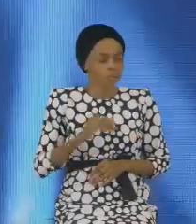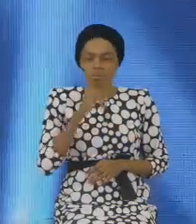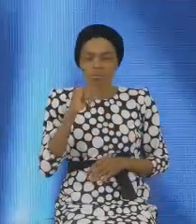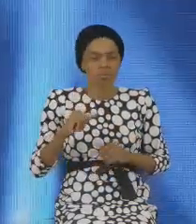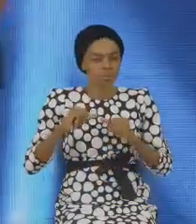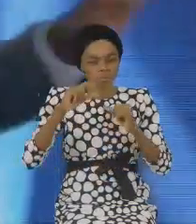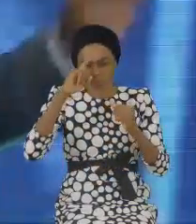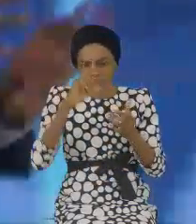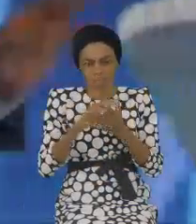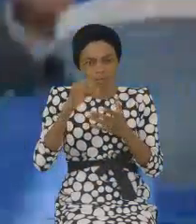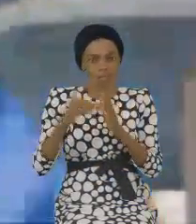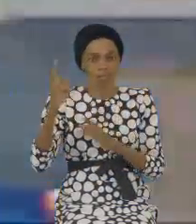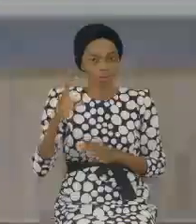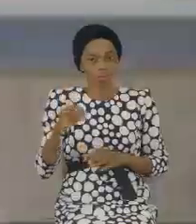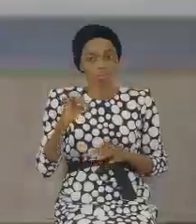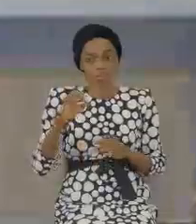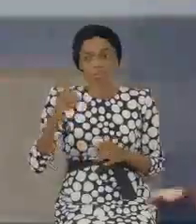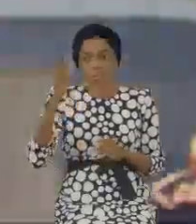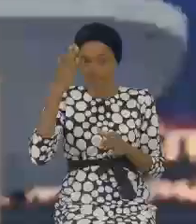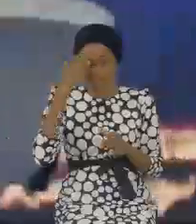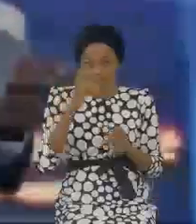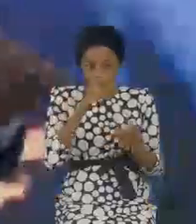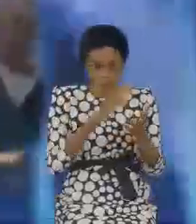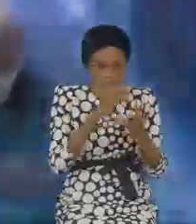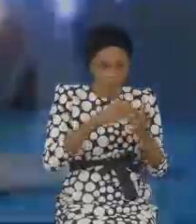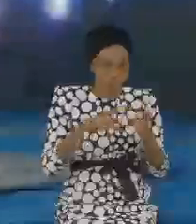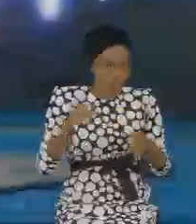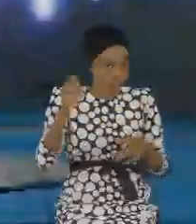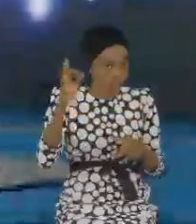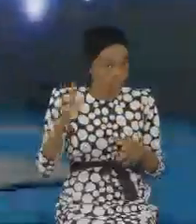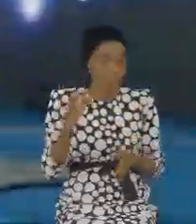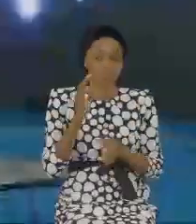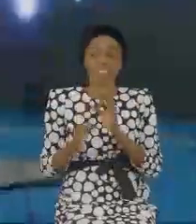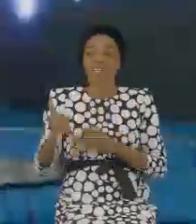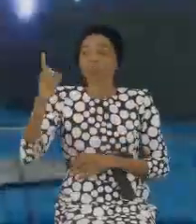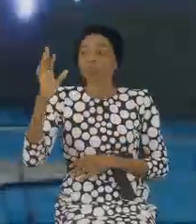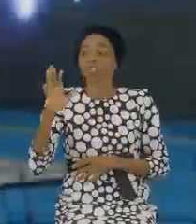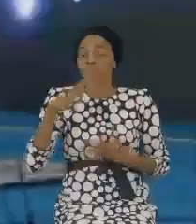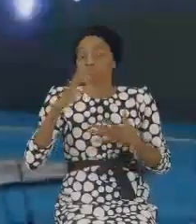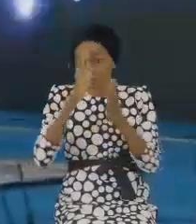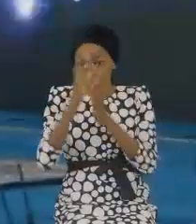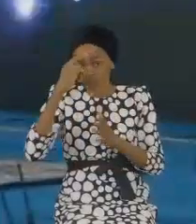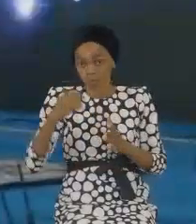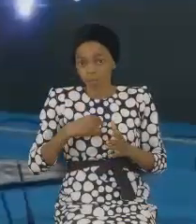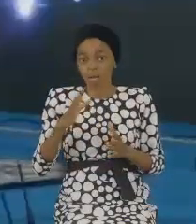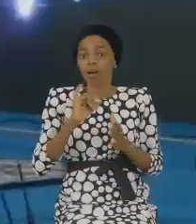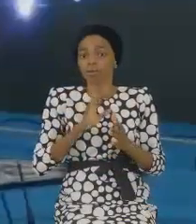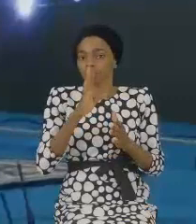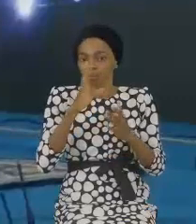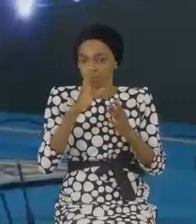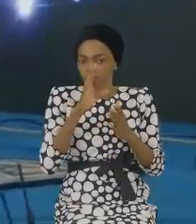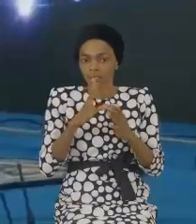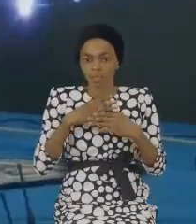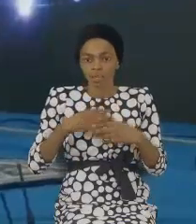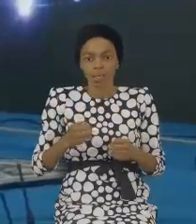in God? Yes, I know they believe in the pastor. If the pastor will pray for me, I'll be healed. They do not believe that the promises of God